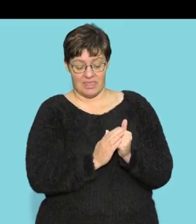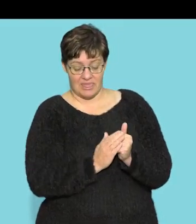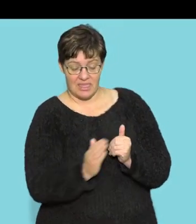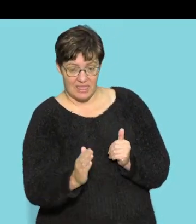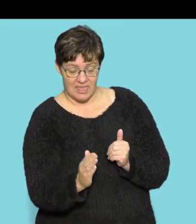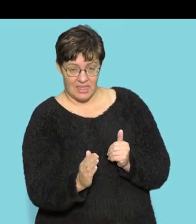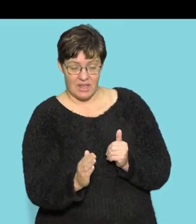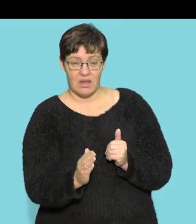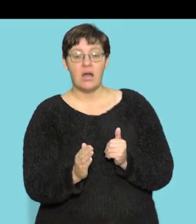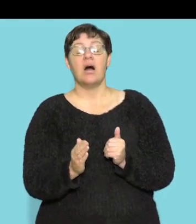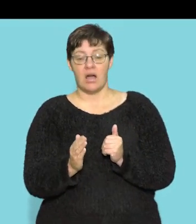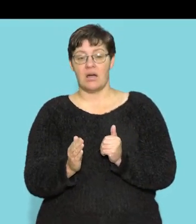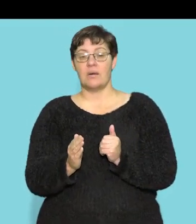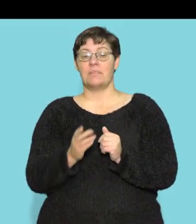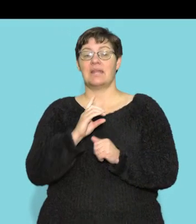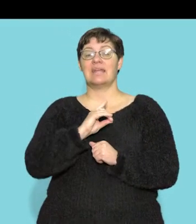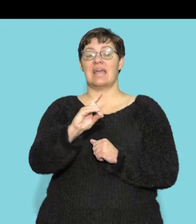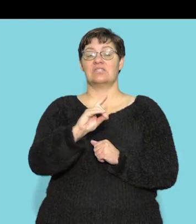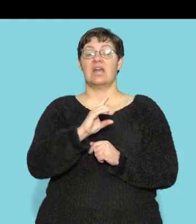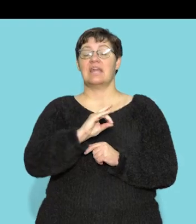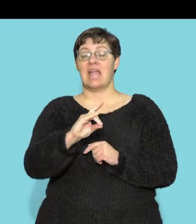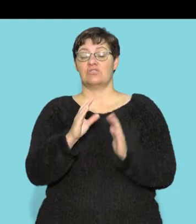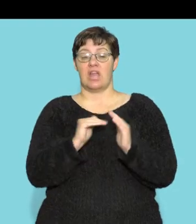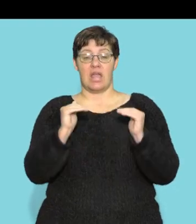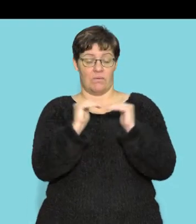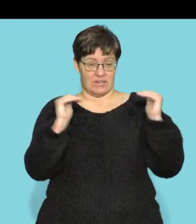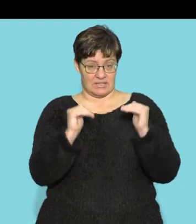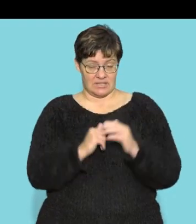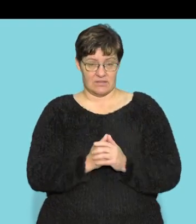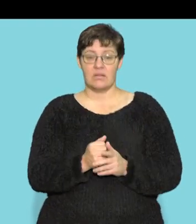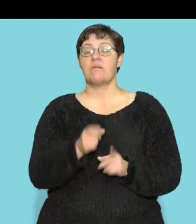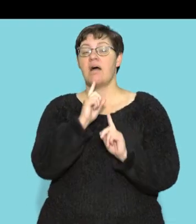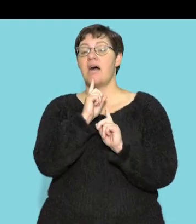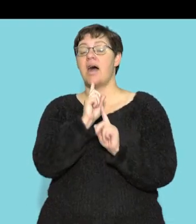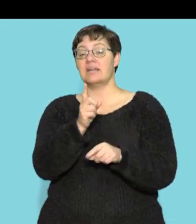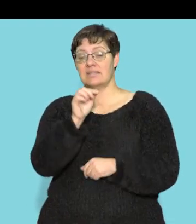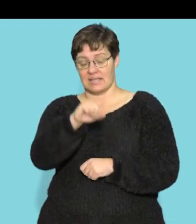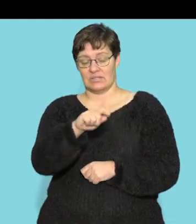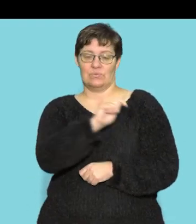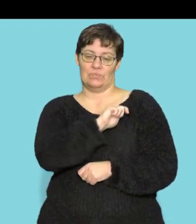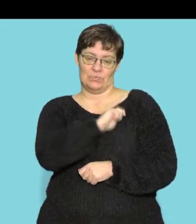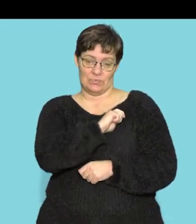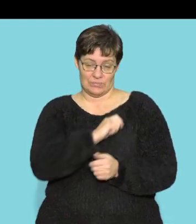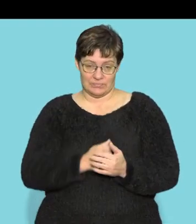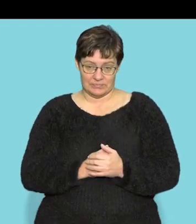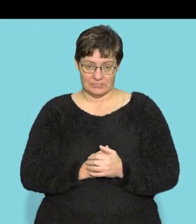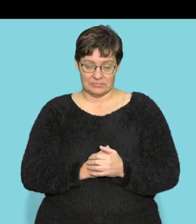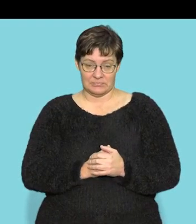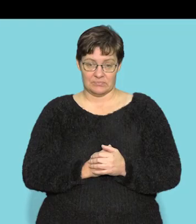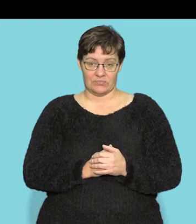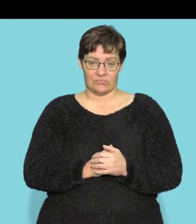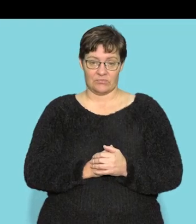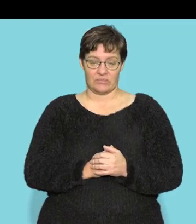yes, will be shown as cash and cash equivalents. Obviously, your answer here is true.